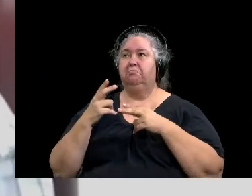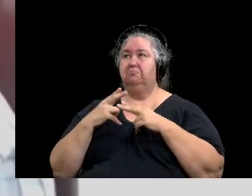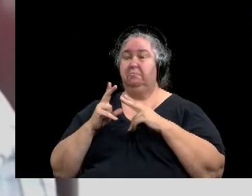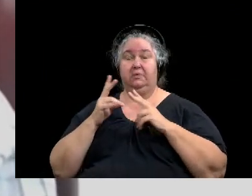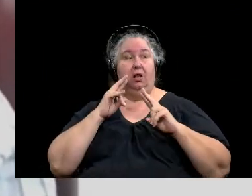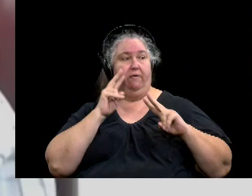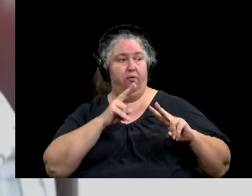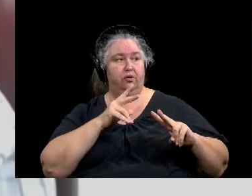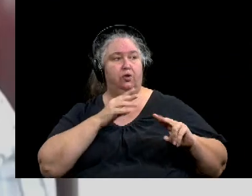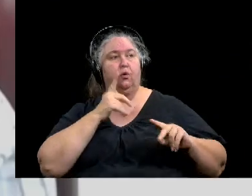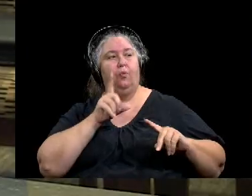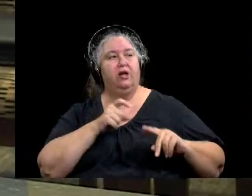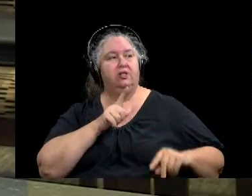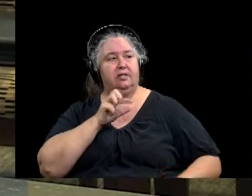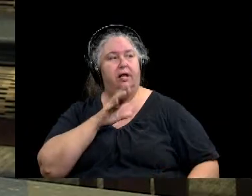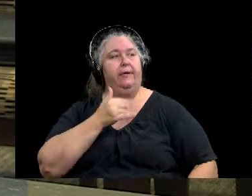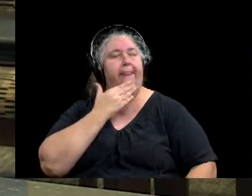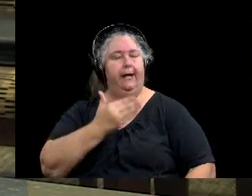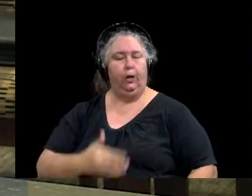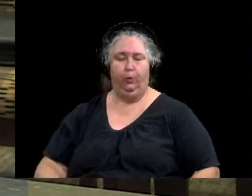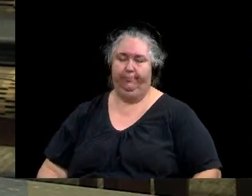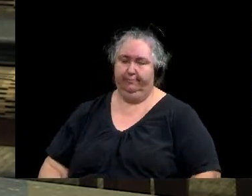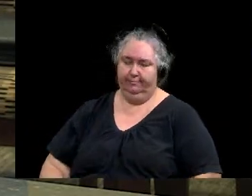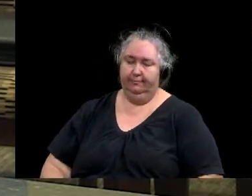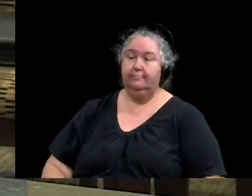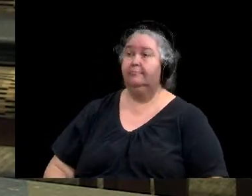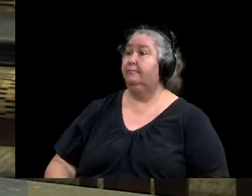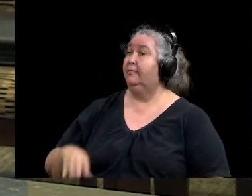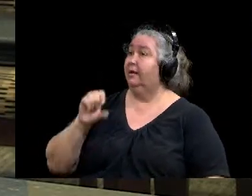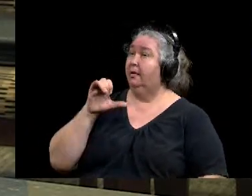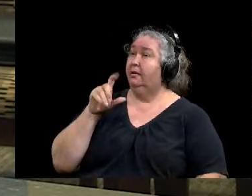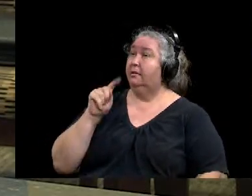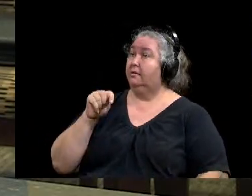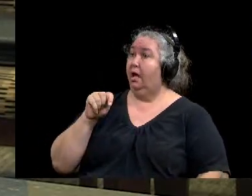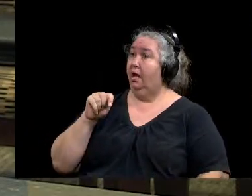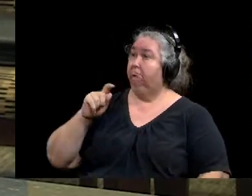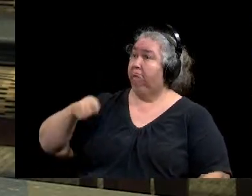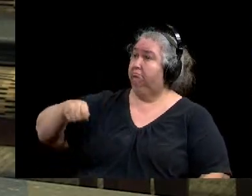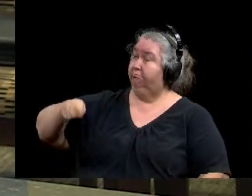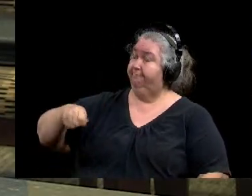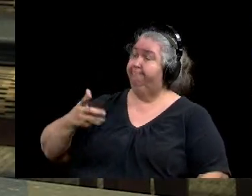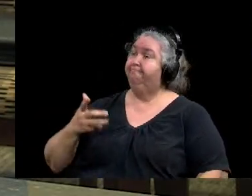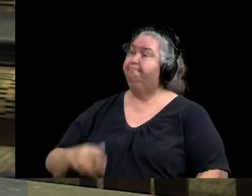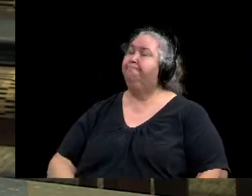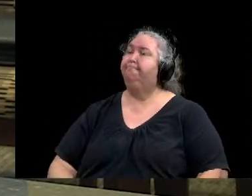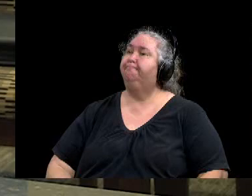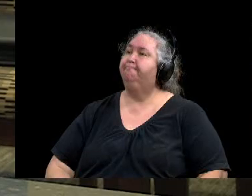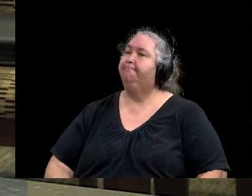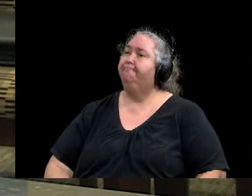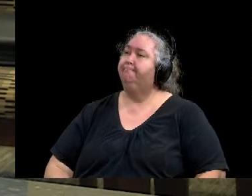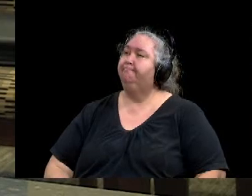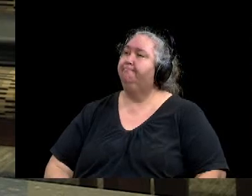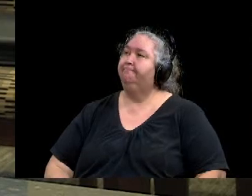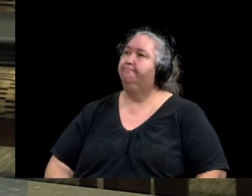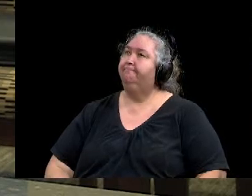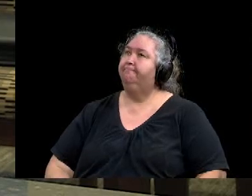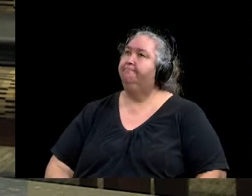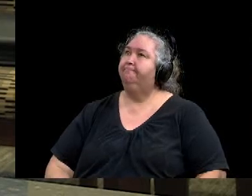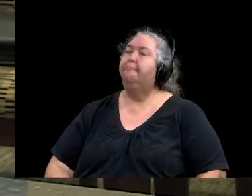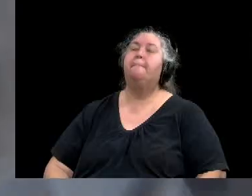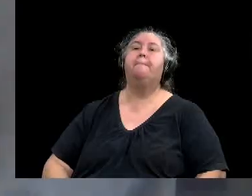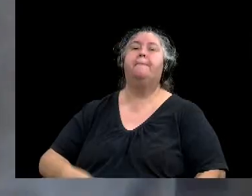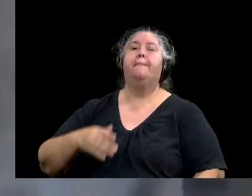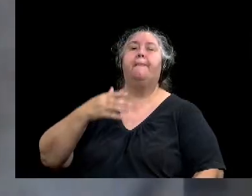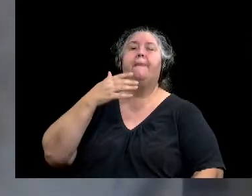you. Thank you. Judge Scott Felton, McLennan County Judge Scott Felton. Judge? Good